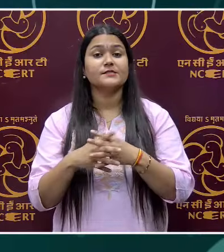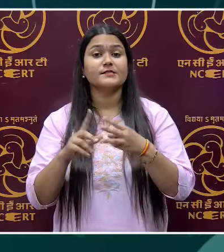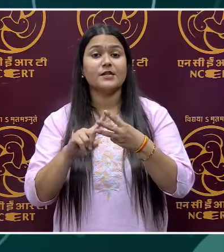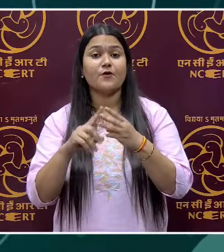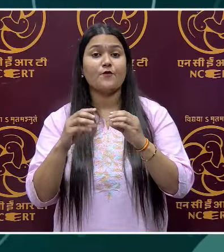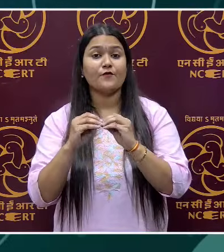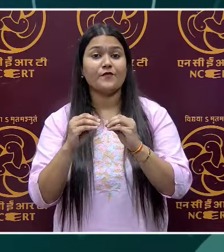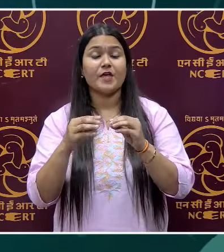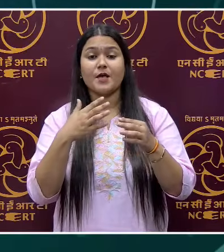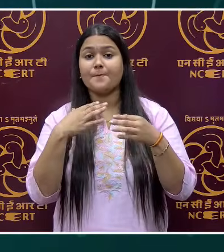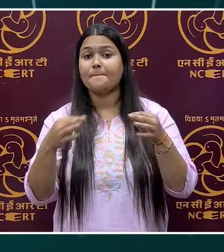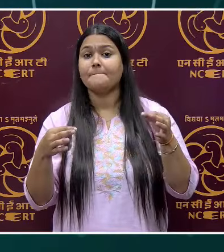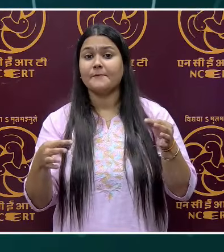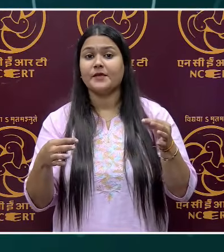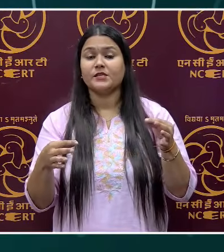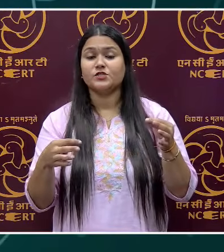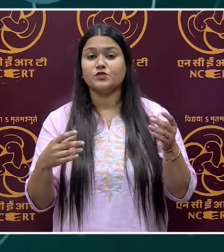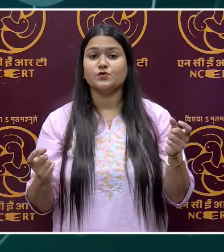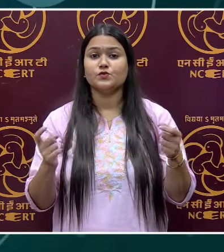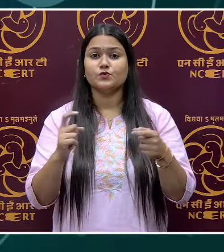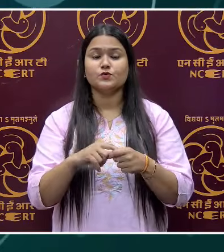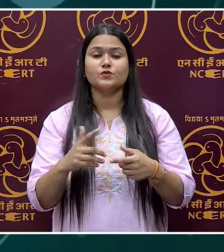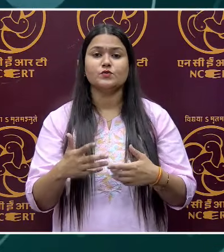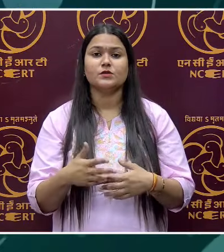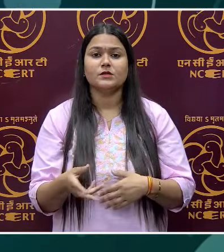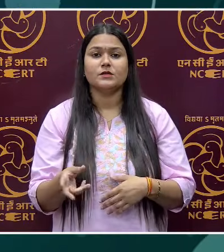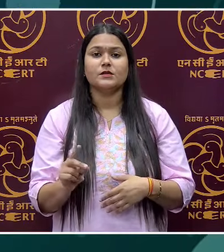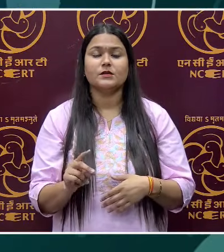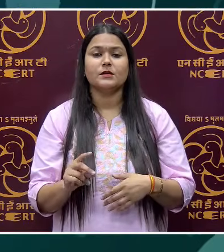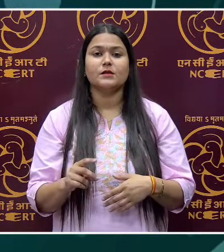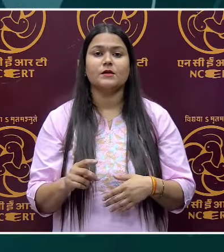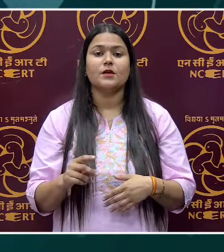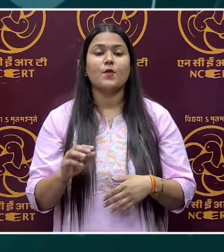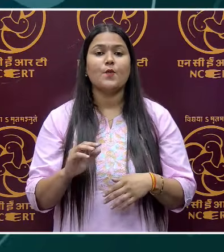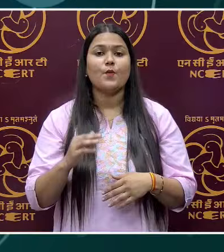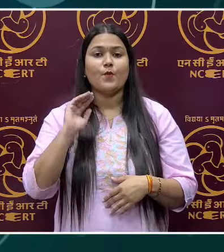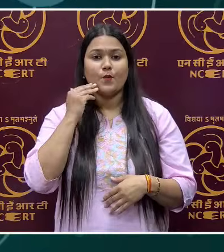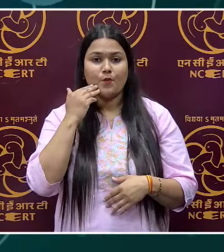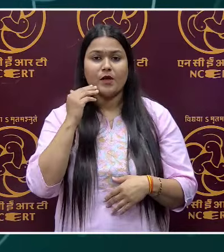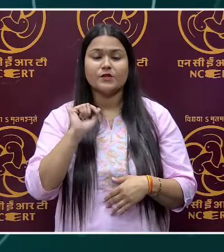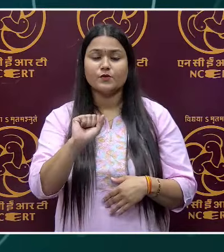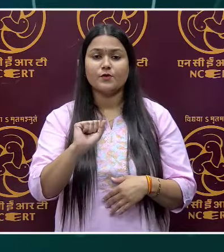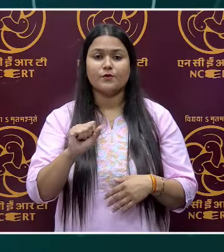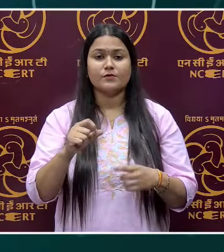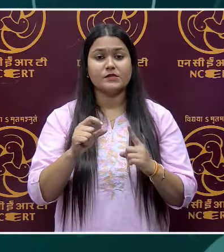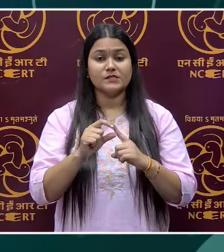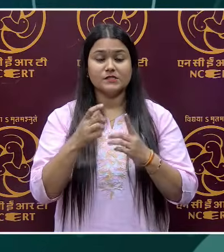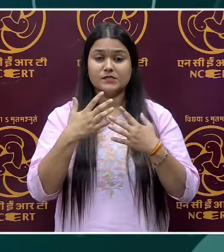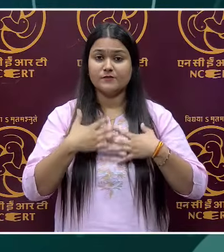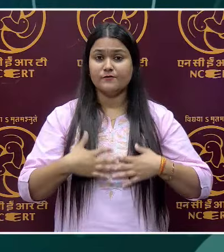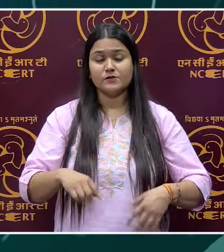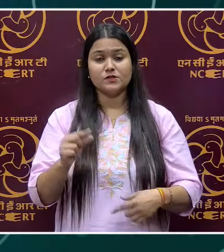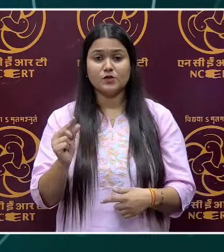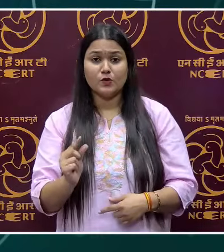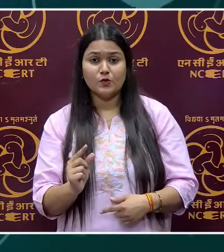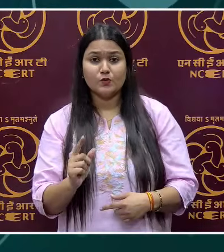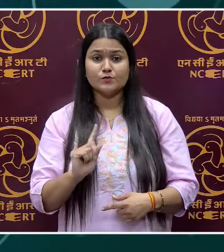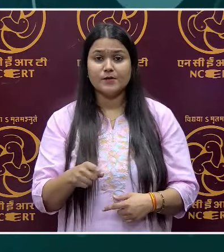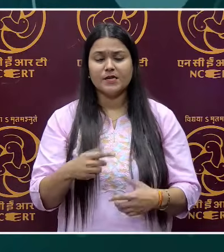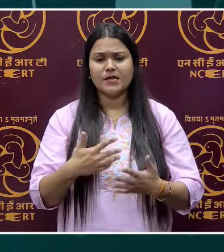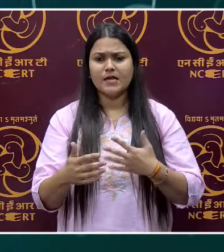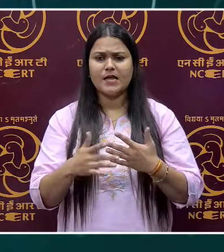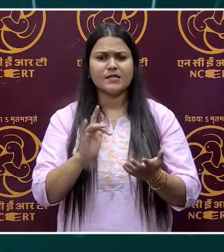interactive replica of these physical laboratory environment that can be used